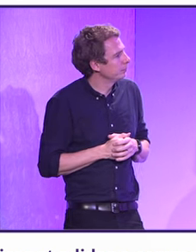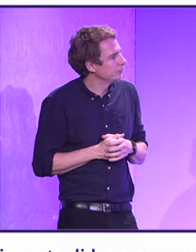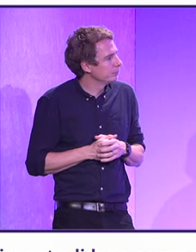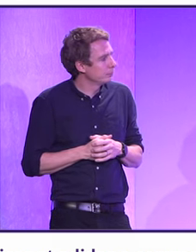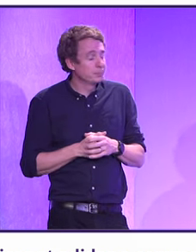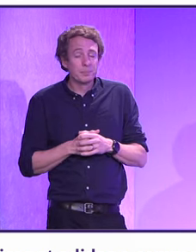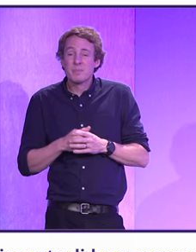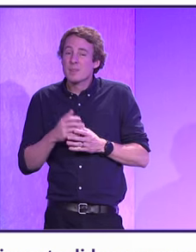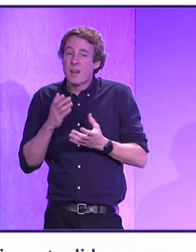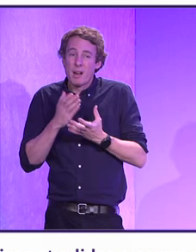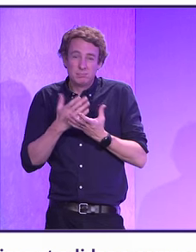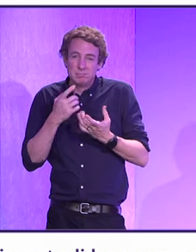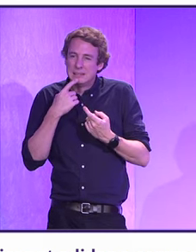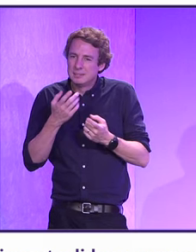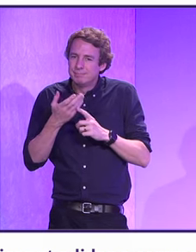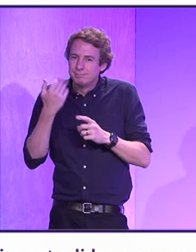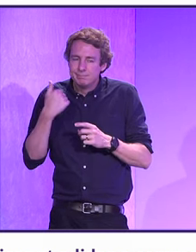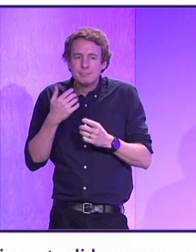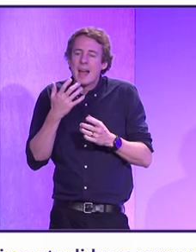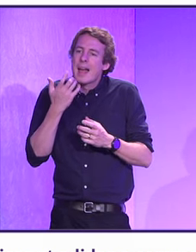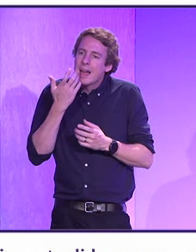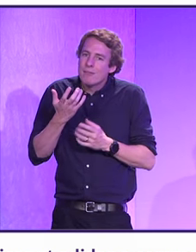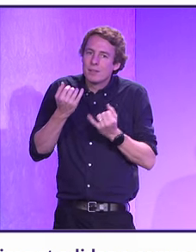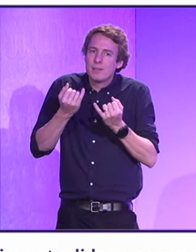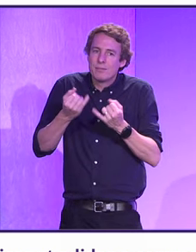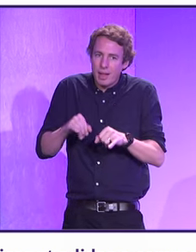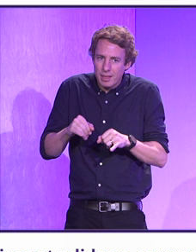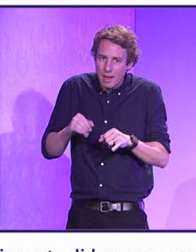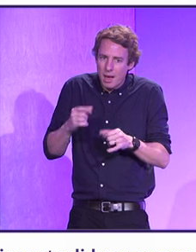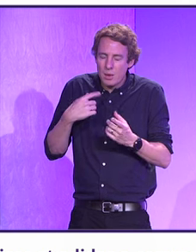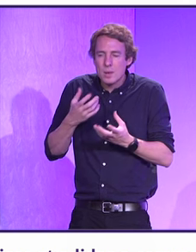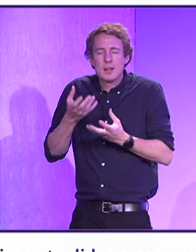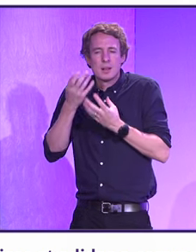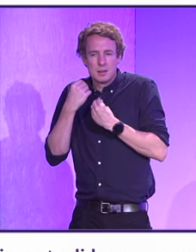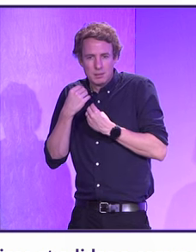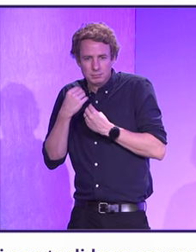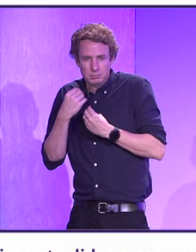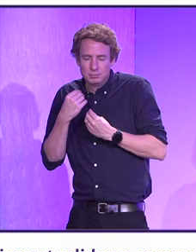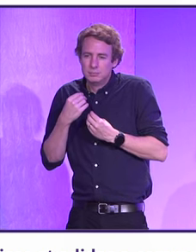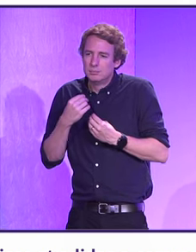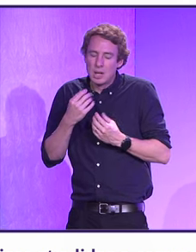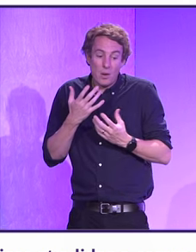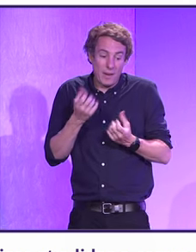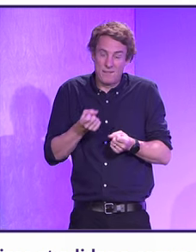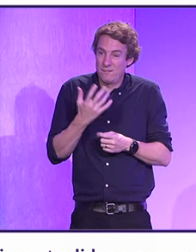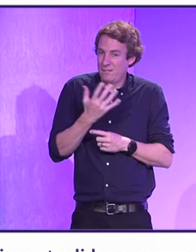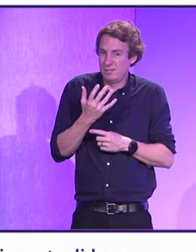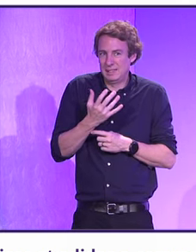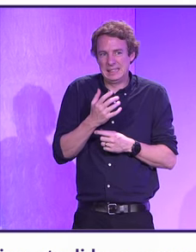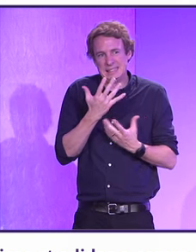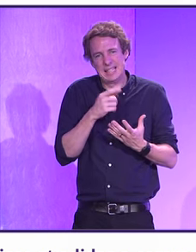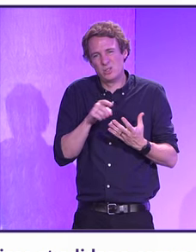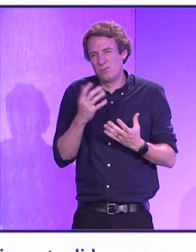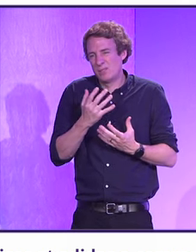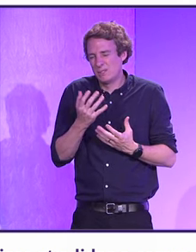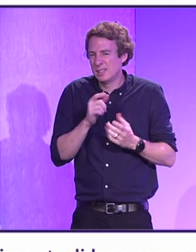I also mentioned, every failure is an experience for us, and we it's not that easy to when you have so many teams, like 10 to like 15